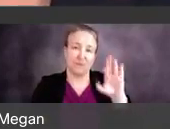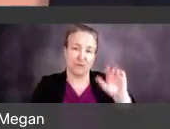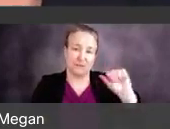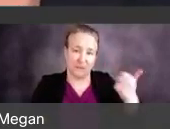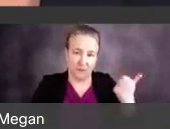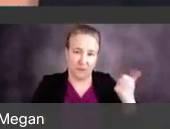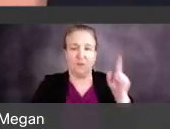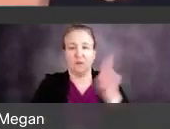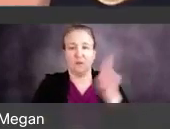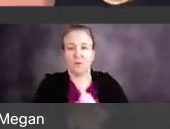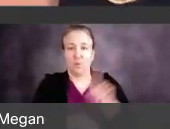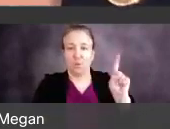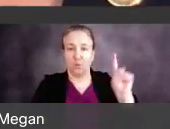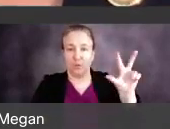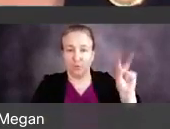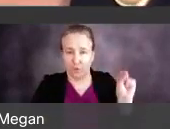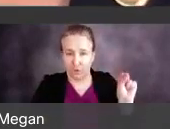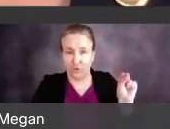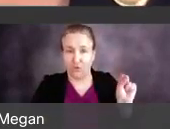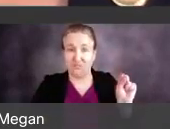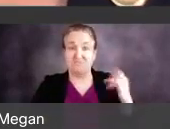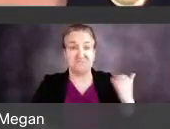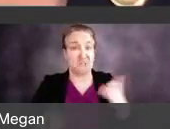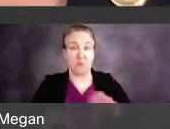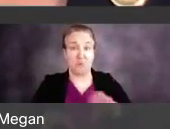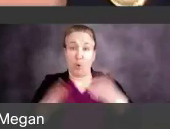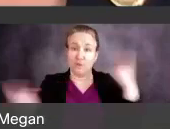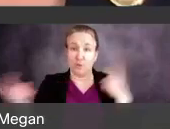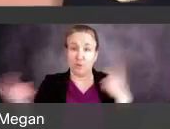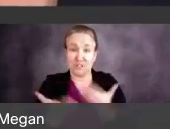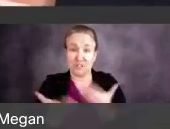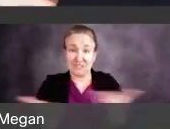at 1:30, and I'll be happy to take any questions.